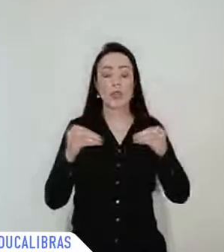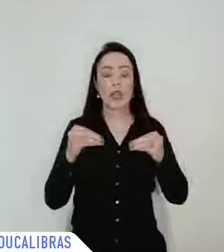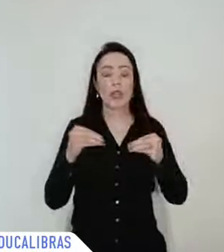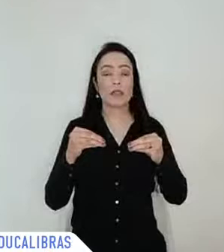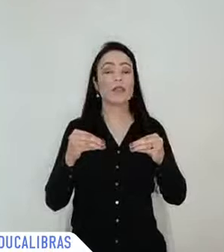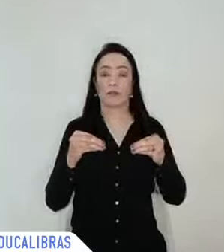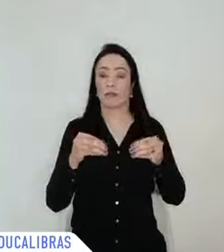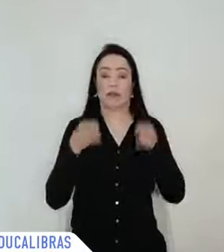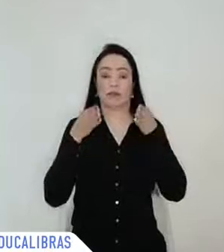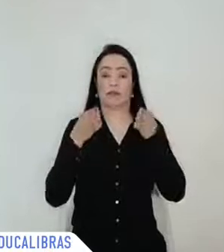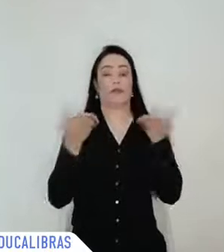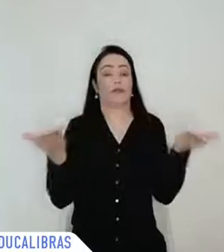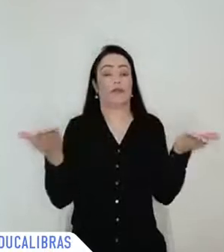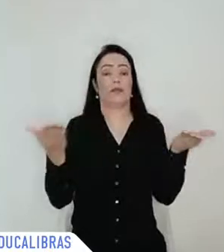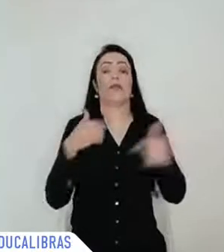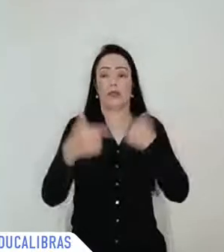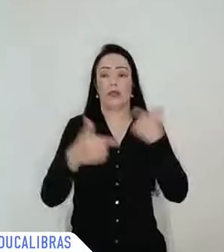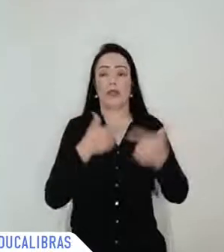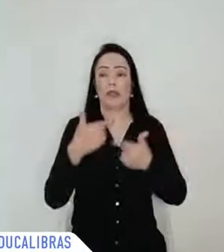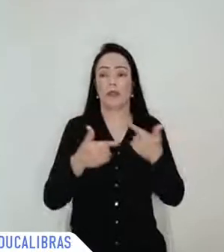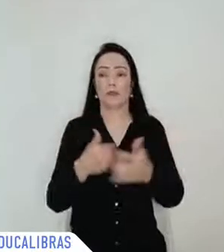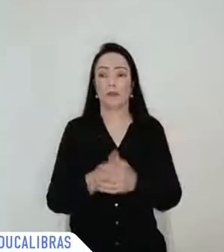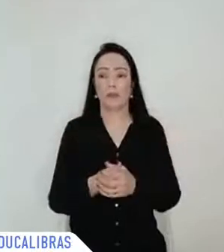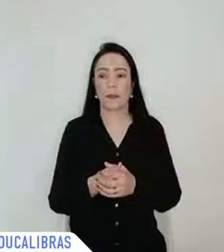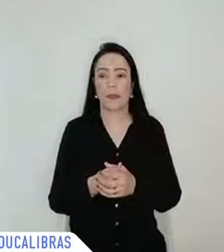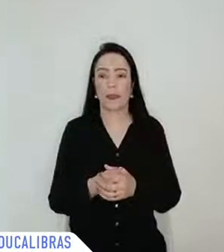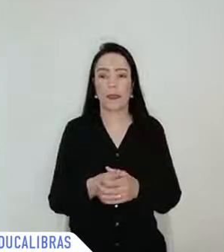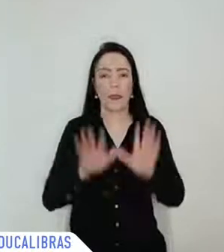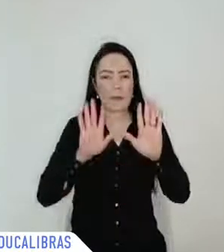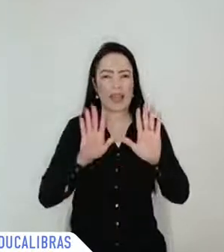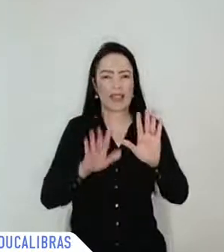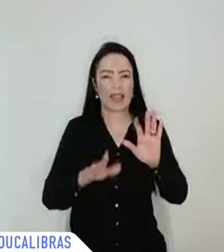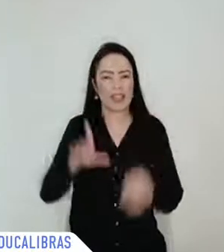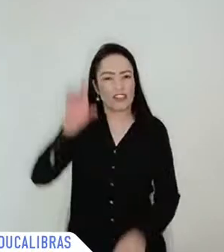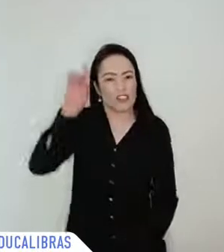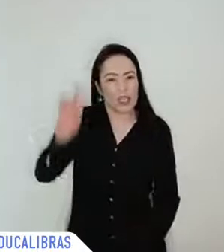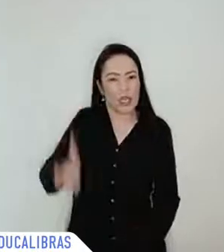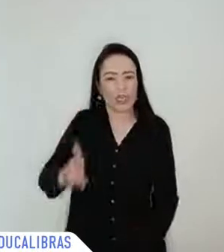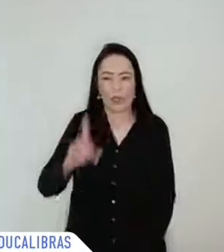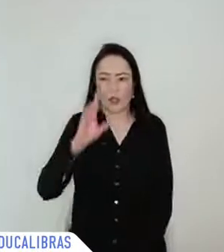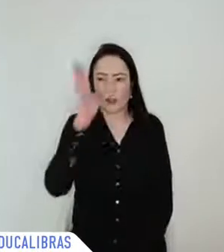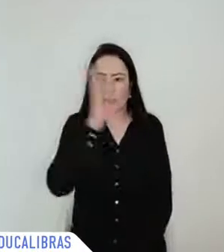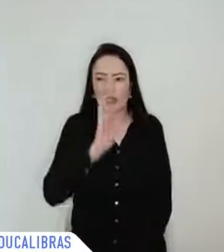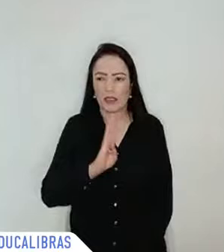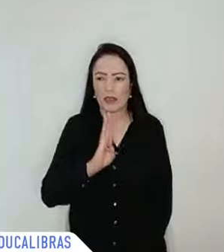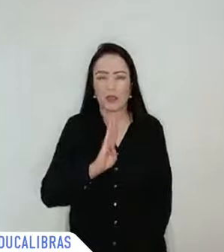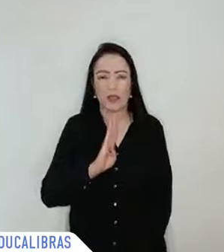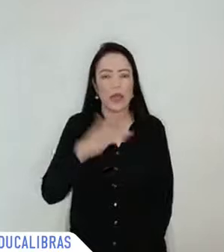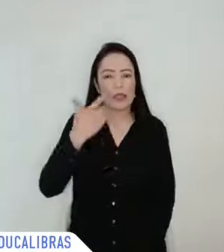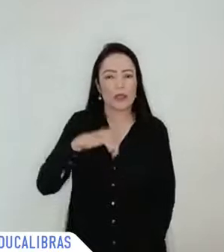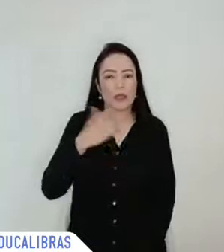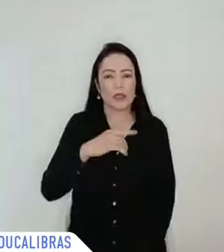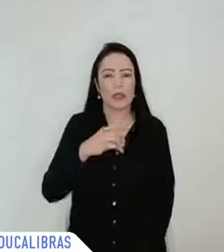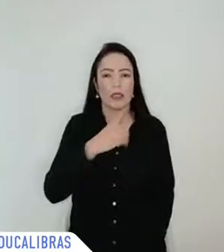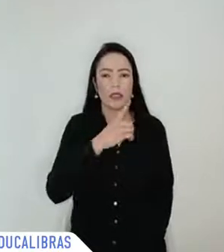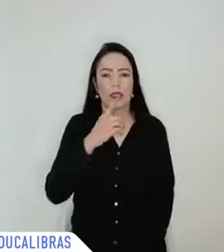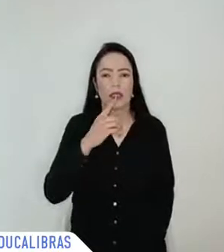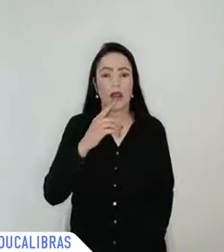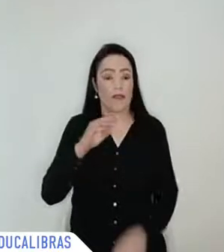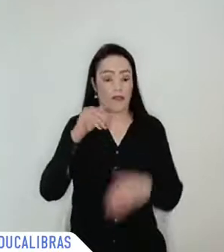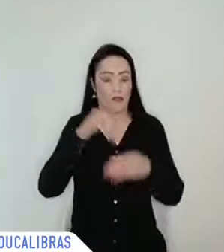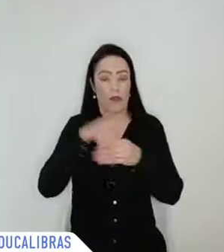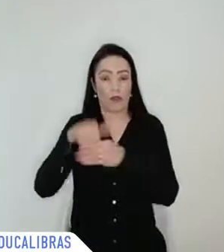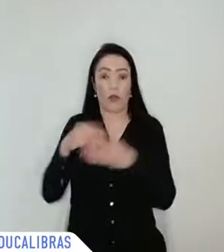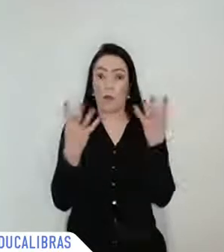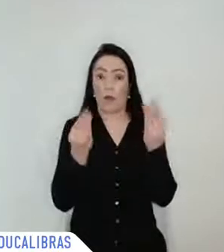more involved in politics than Bolsonaro. The extreme right in Brazil has not had